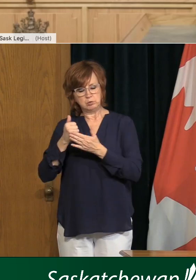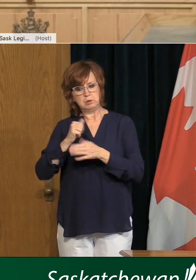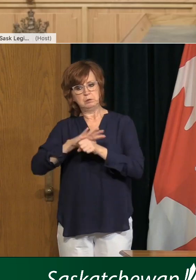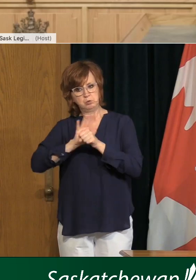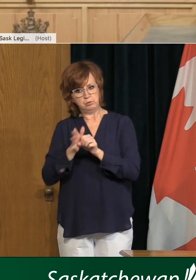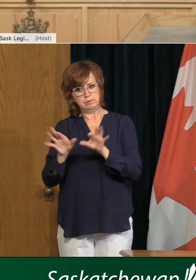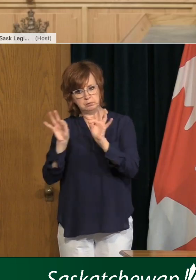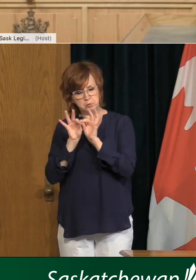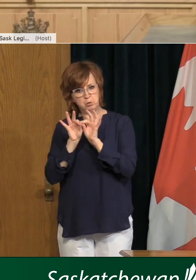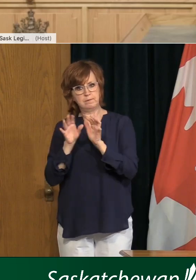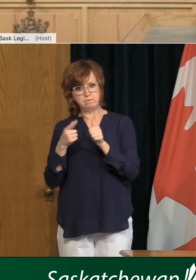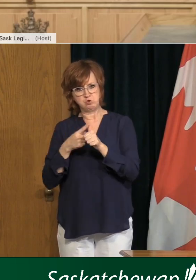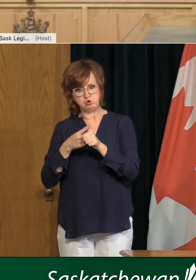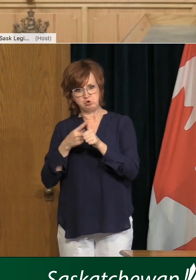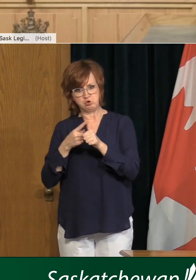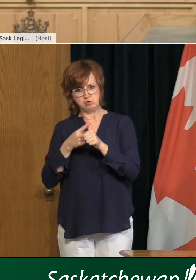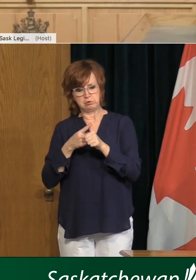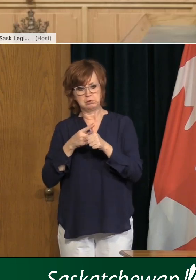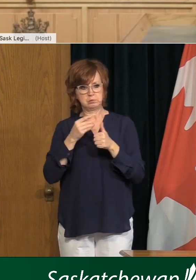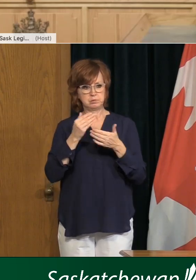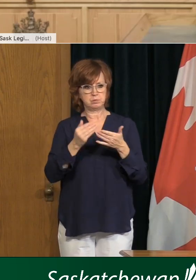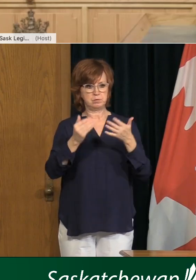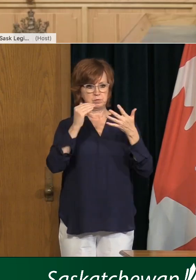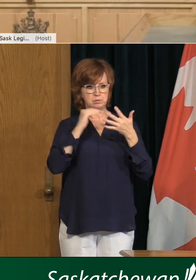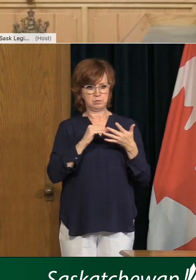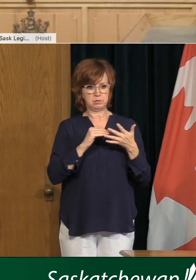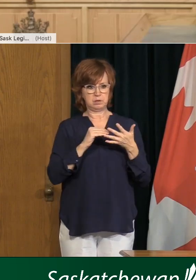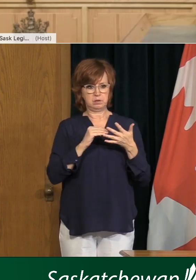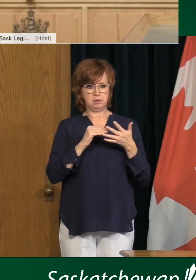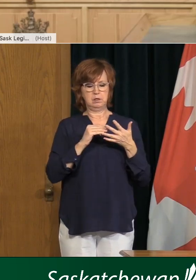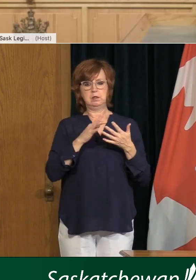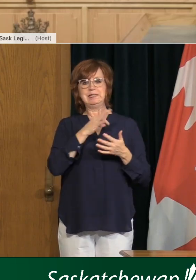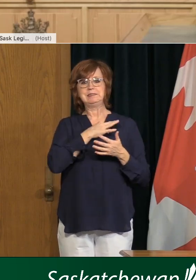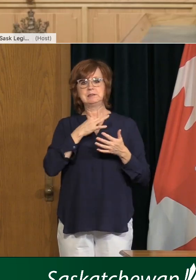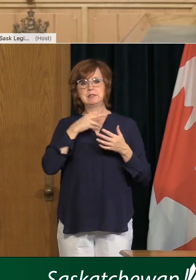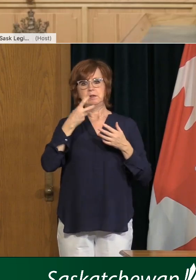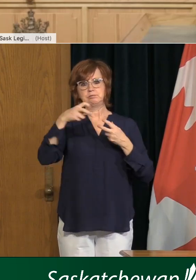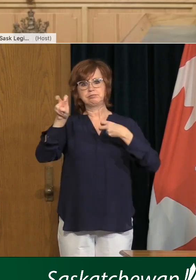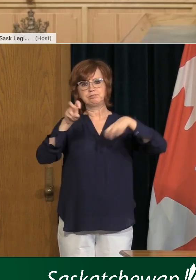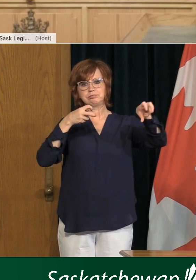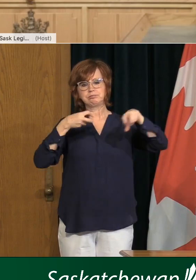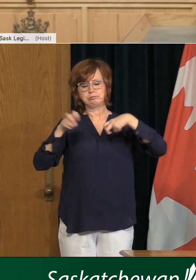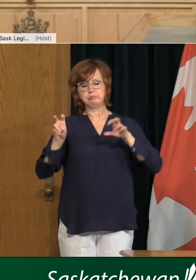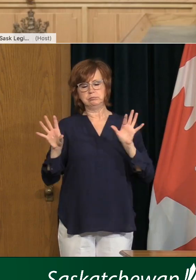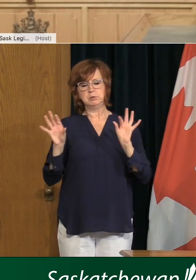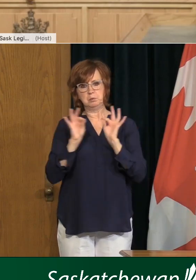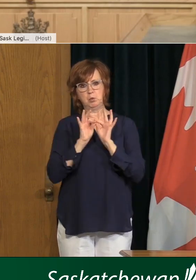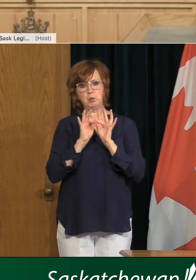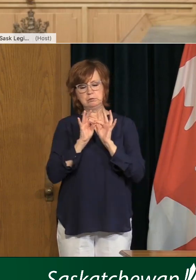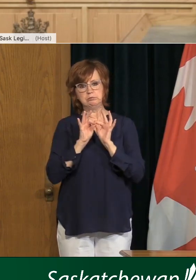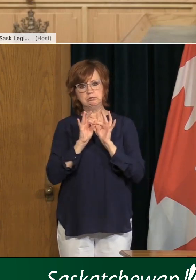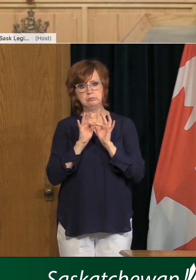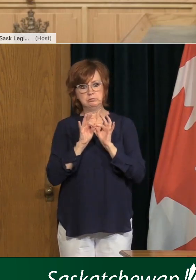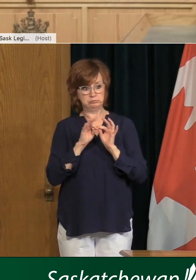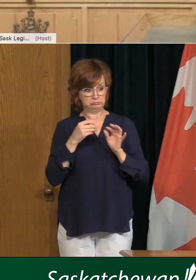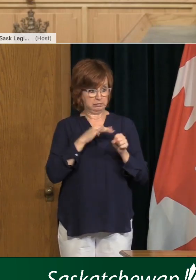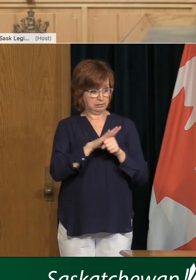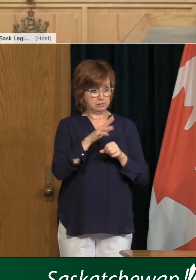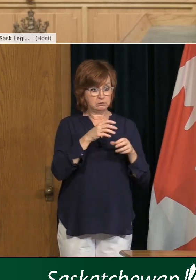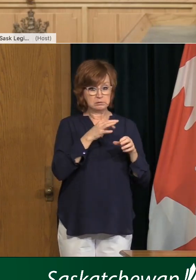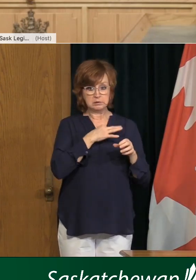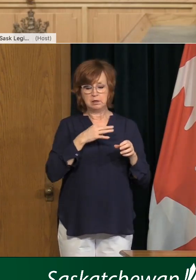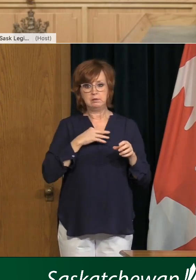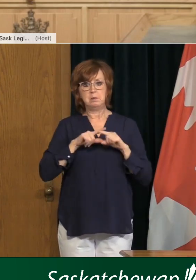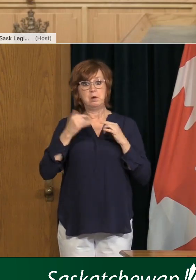back in a stage. Furthermore, redeployment of staff is a big issue. So as we see at present, staff